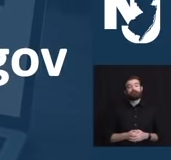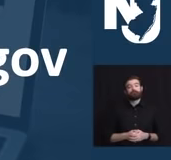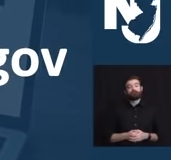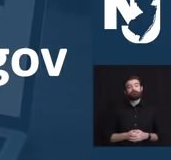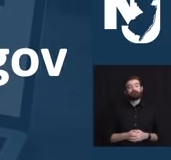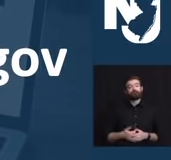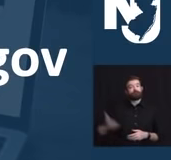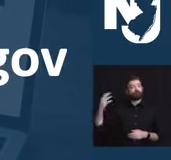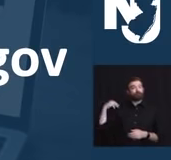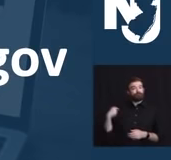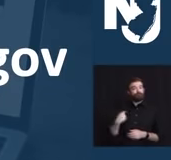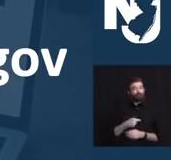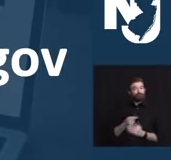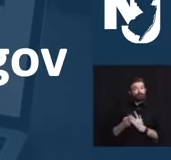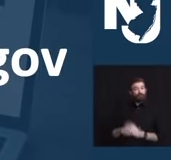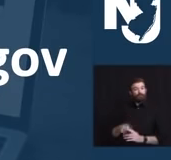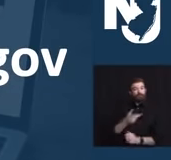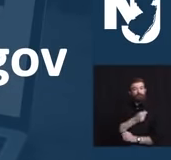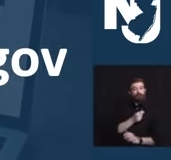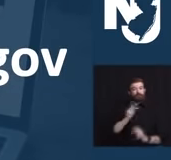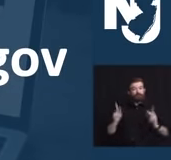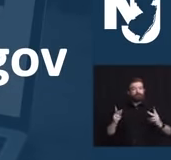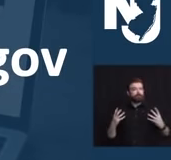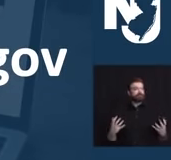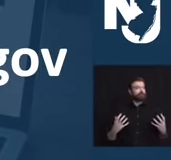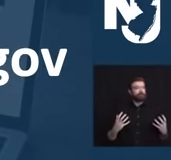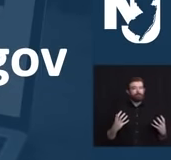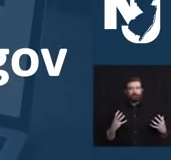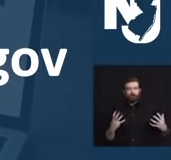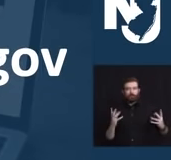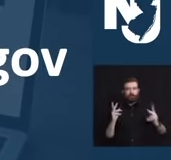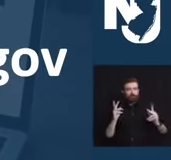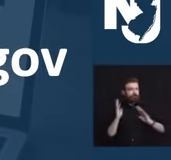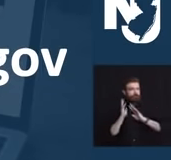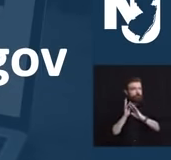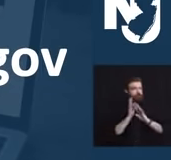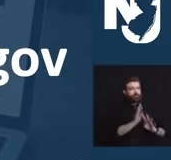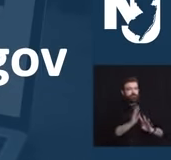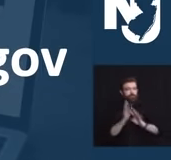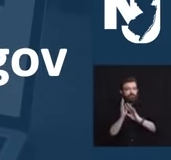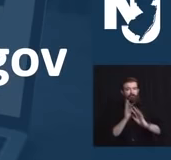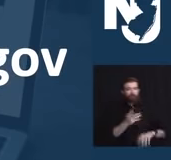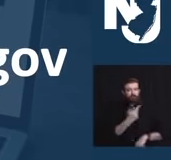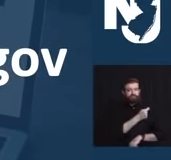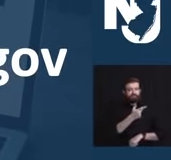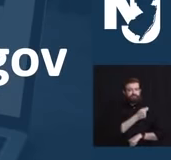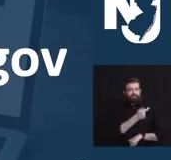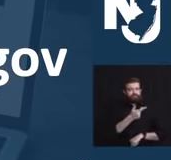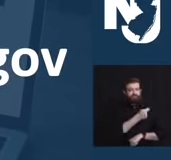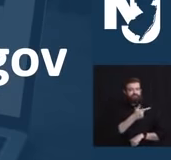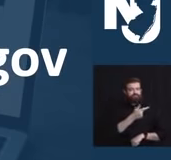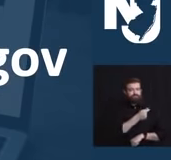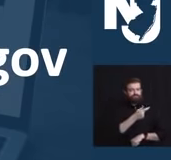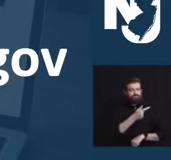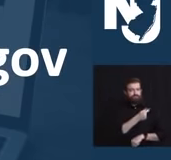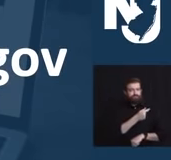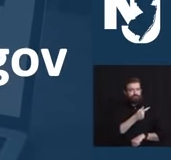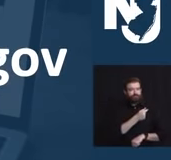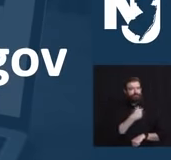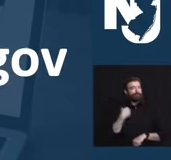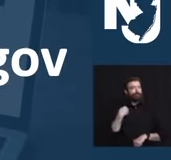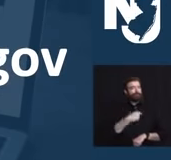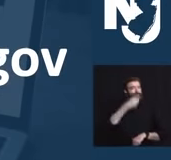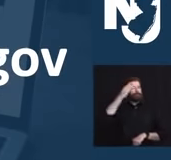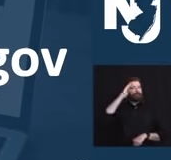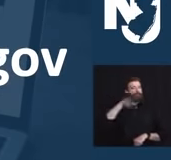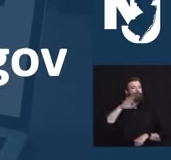our initial numbers quickly skyrocket to where they are now. And we always knew there would be a leveling off after that